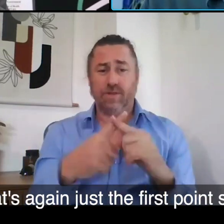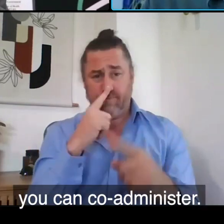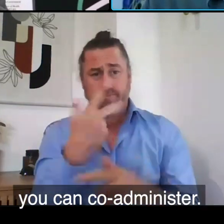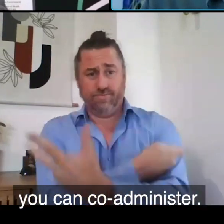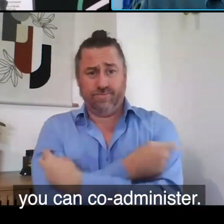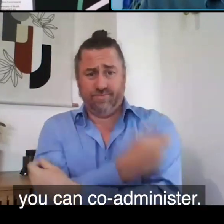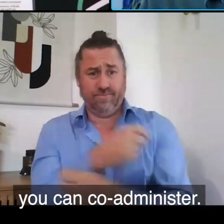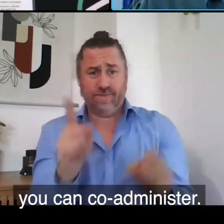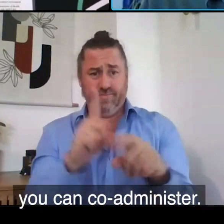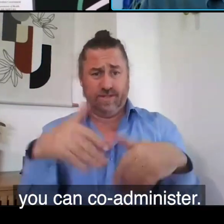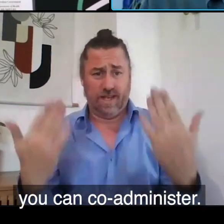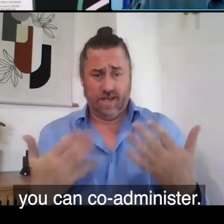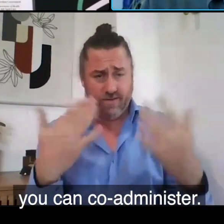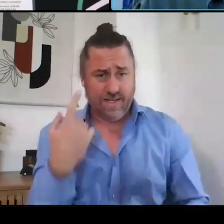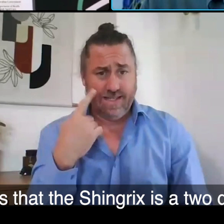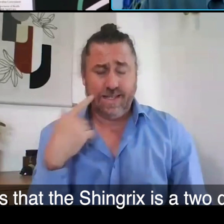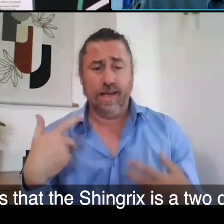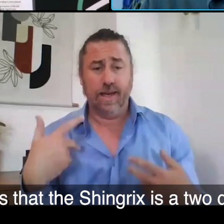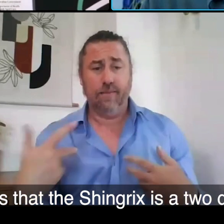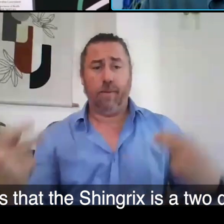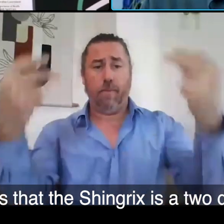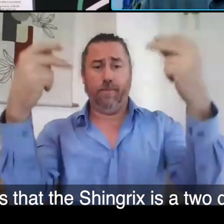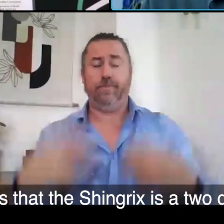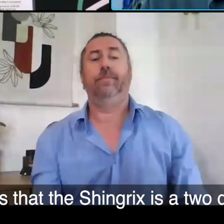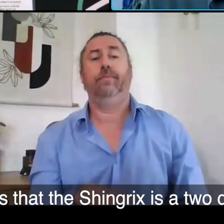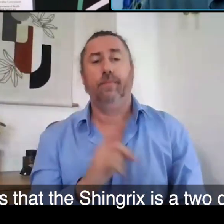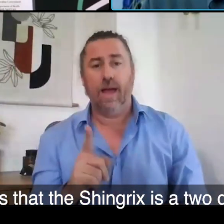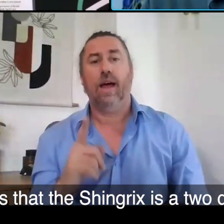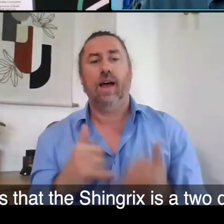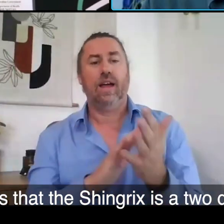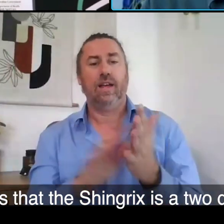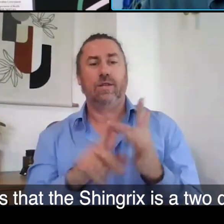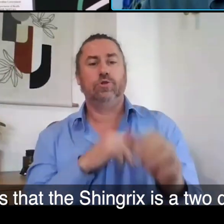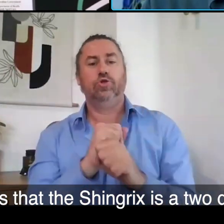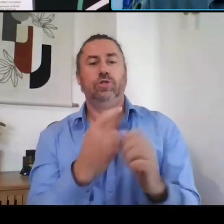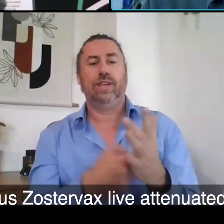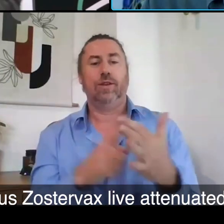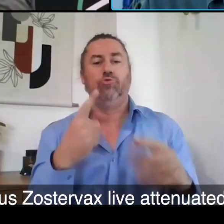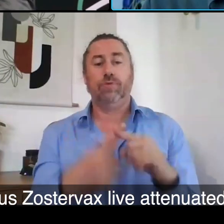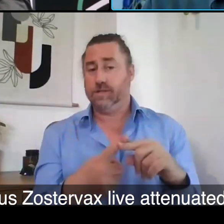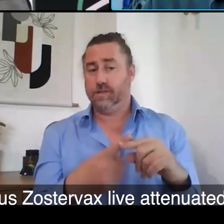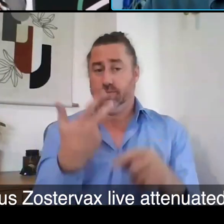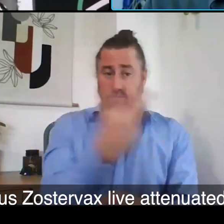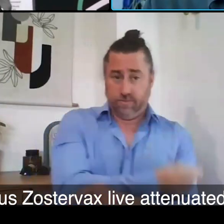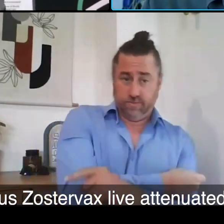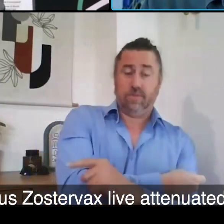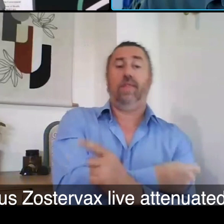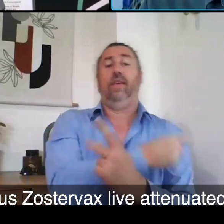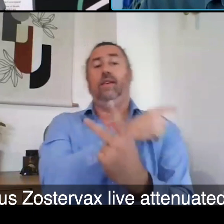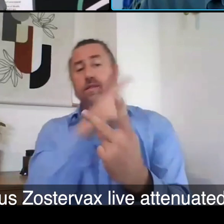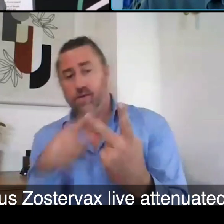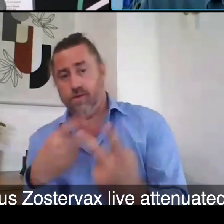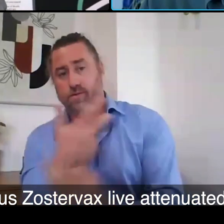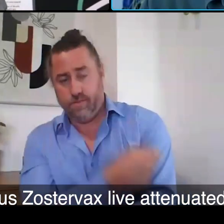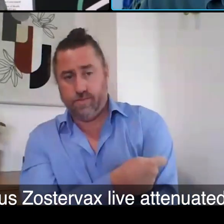point, saying you can co-administer. The key thing is that the Shingrix is a 2-dose schedule. So our previous Zostavax